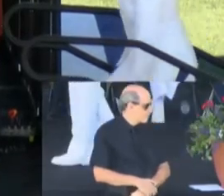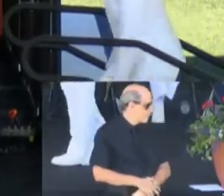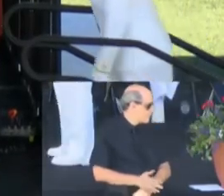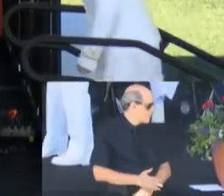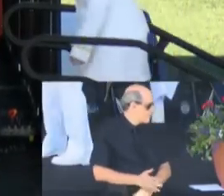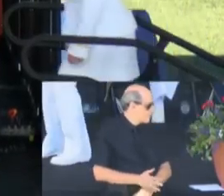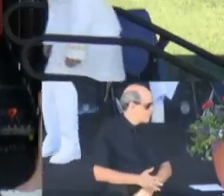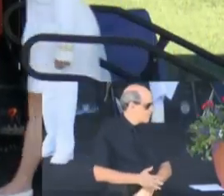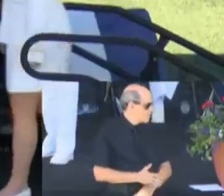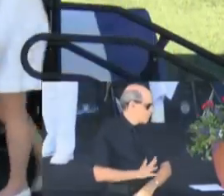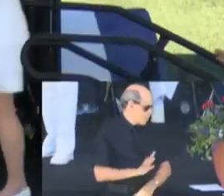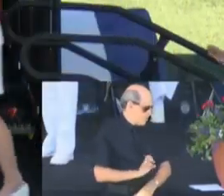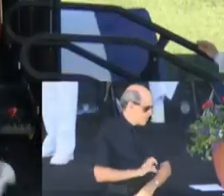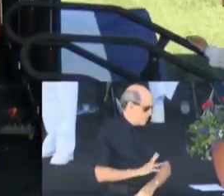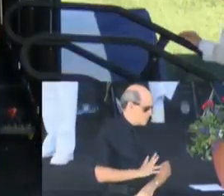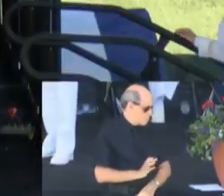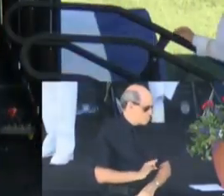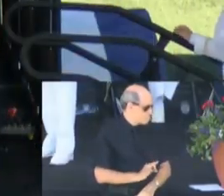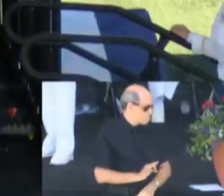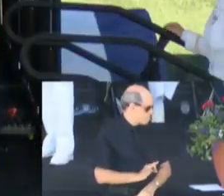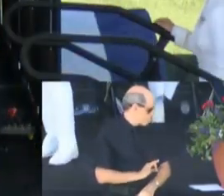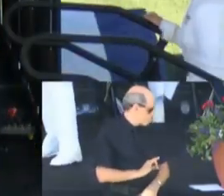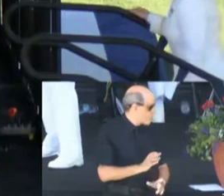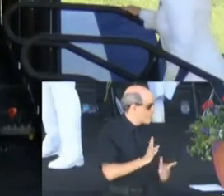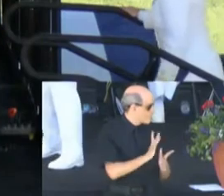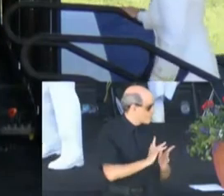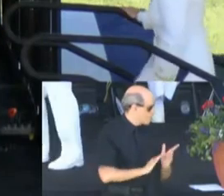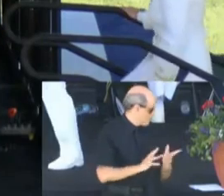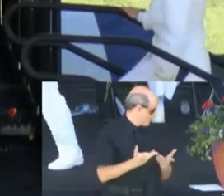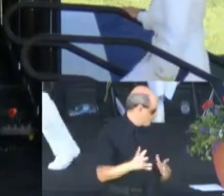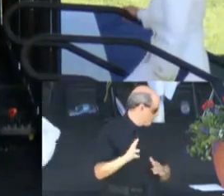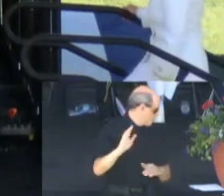Catherine Isabel Martin.